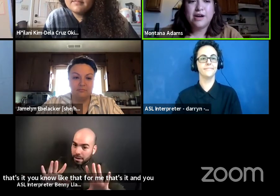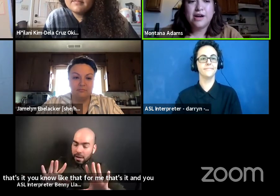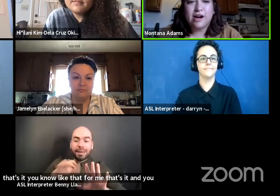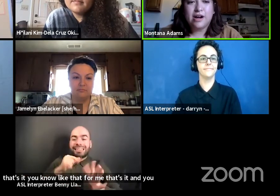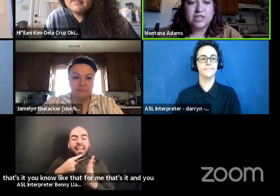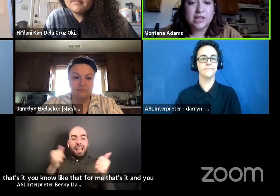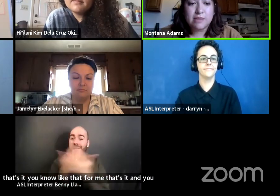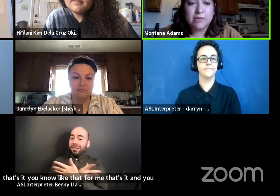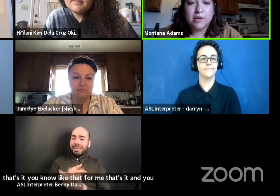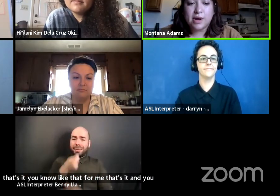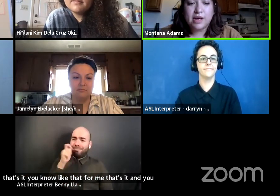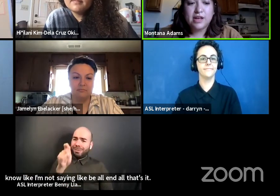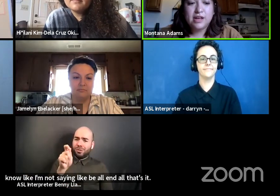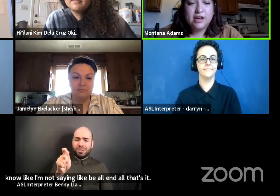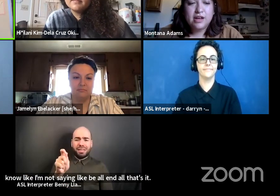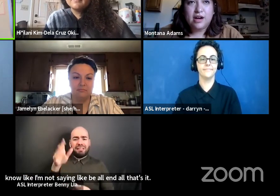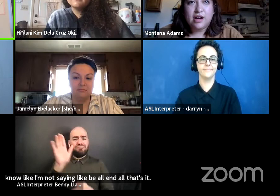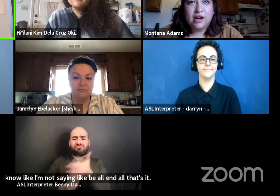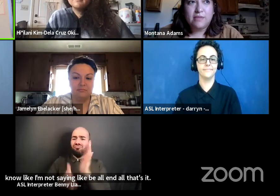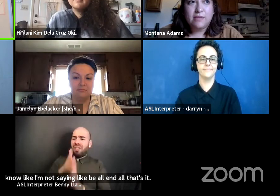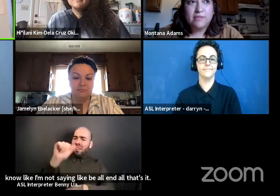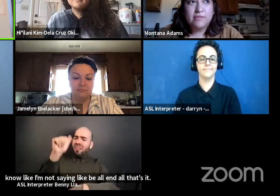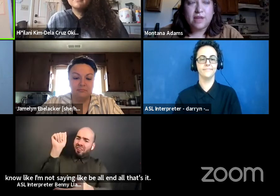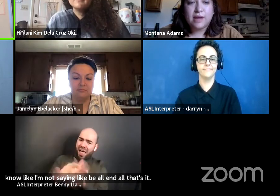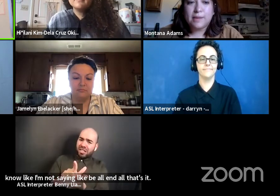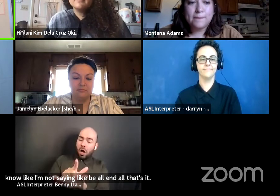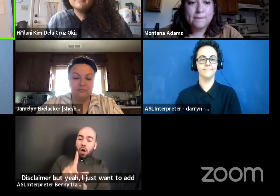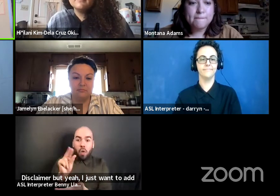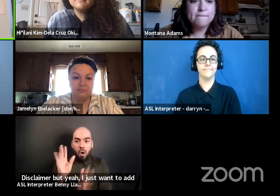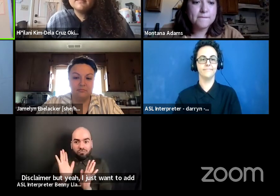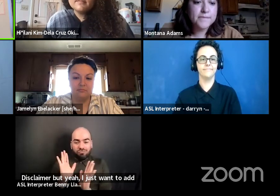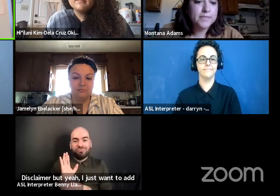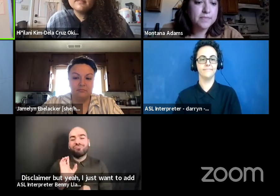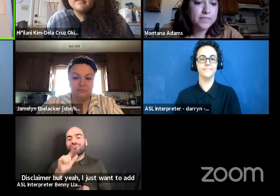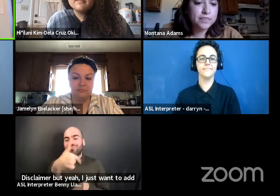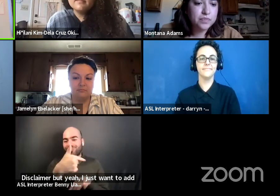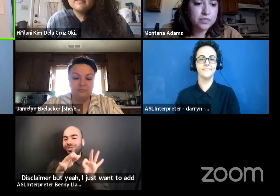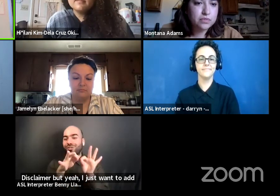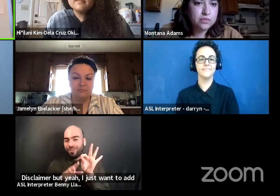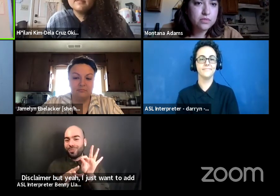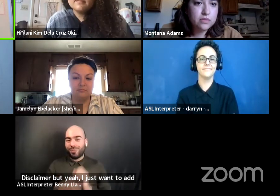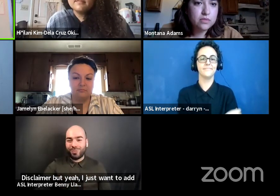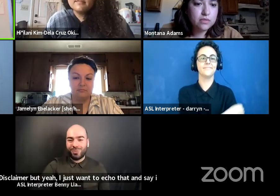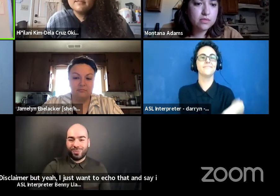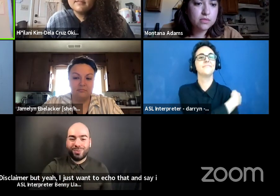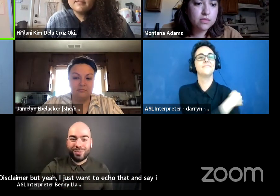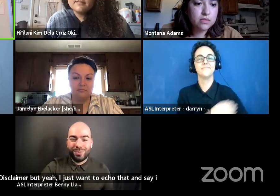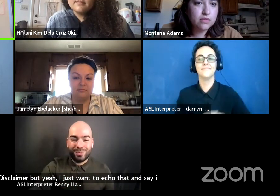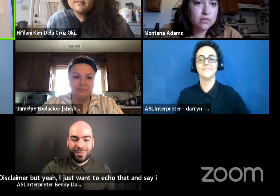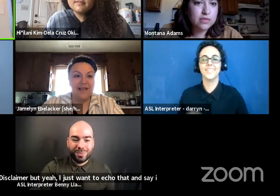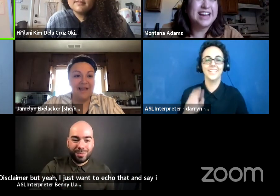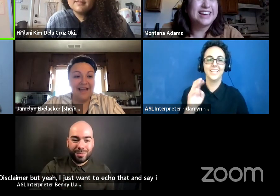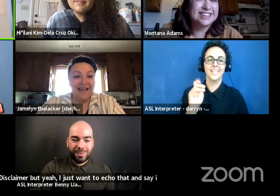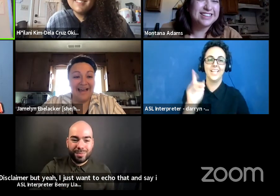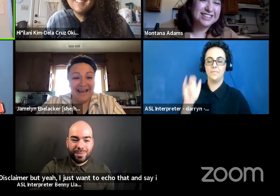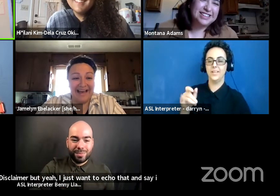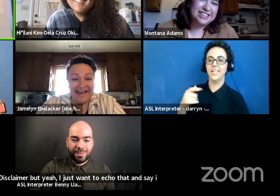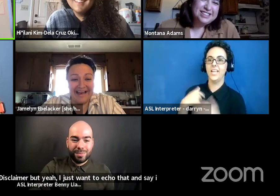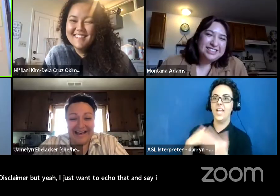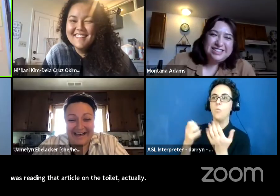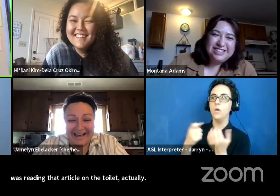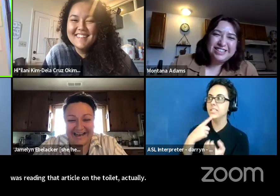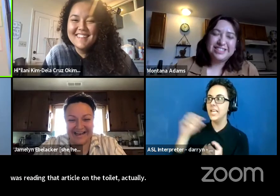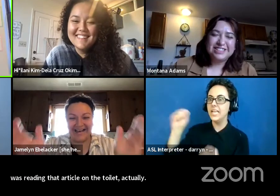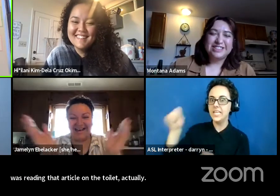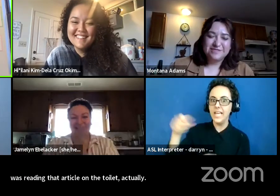it. Disclaimer, but yeah, I just want to echo that and say I was reading that article on the toilet, actually, because that's how